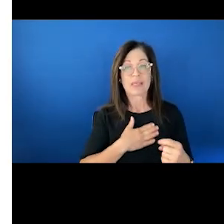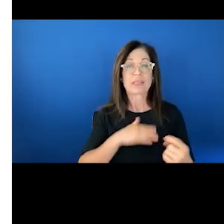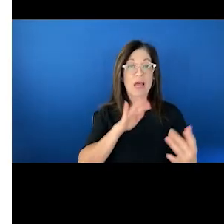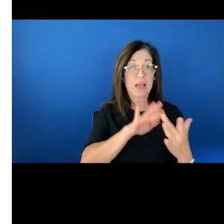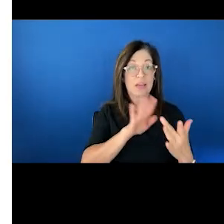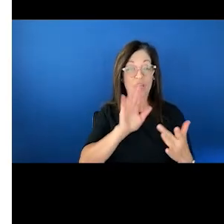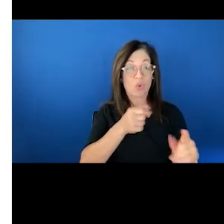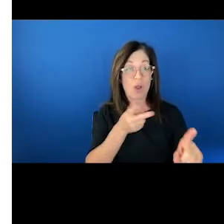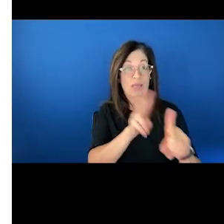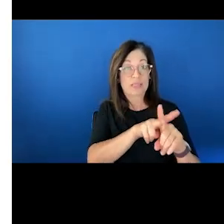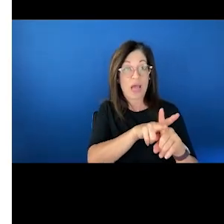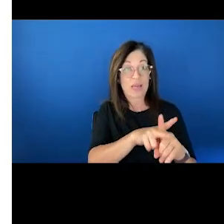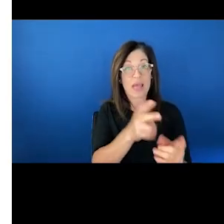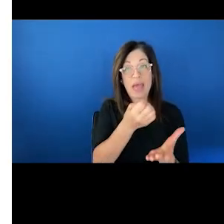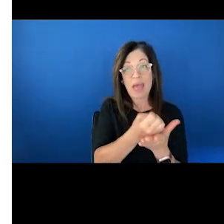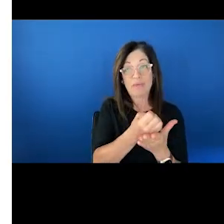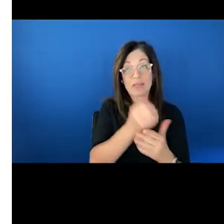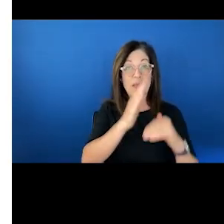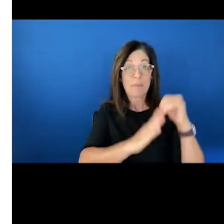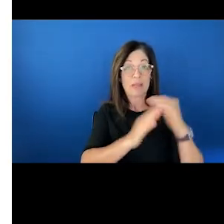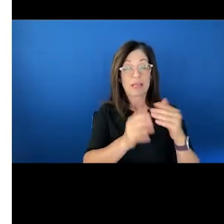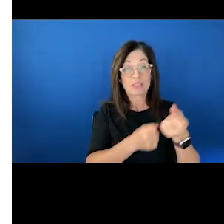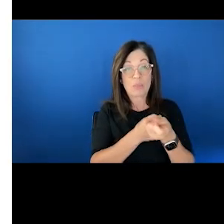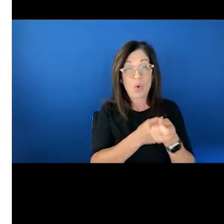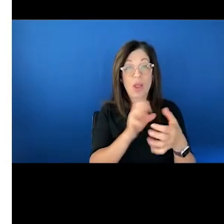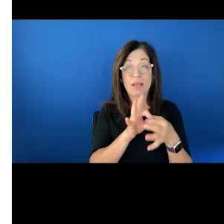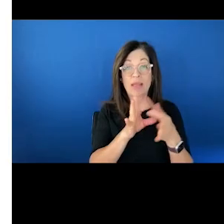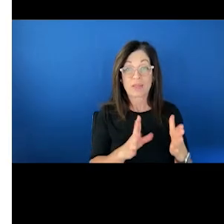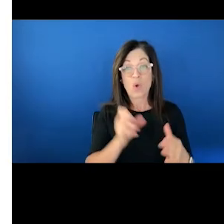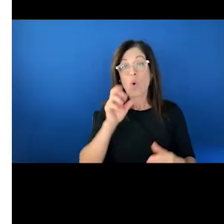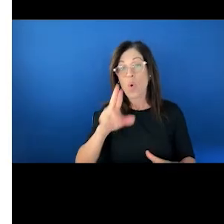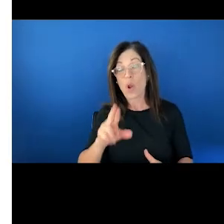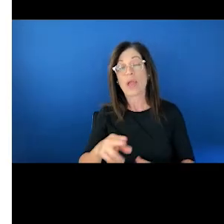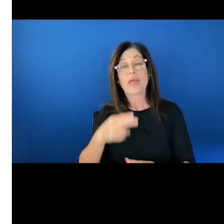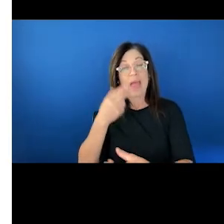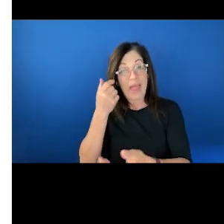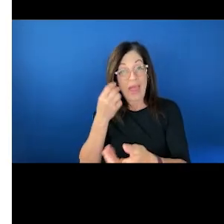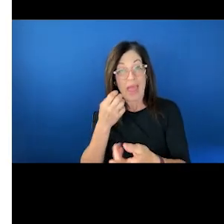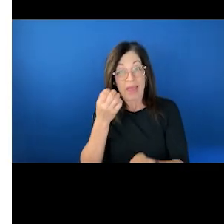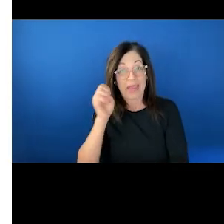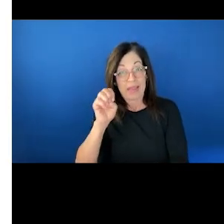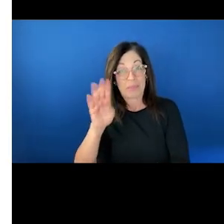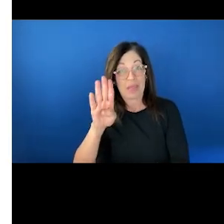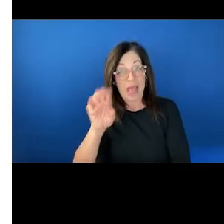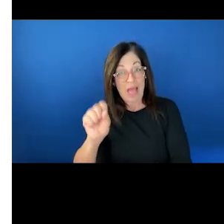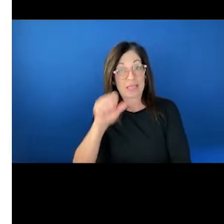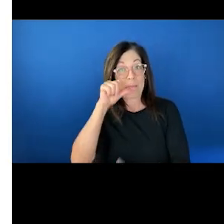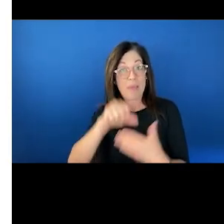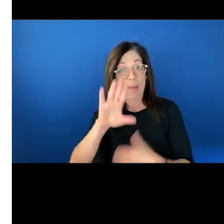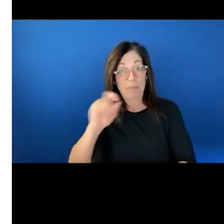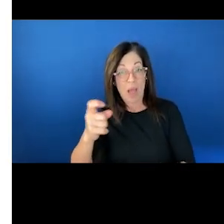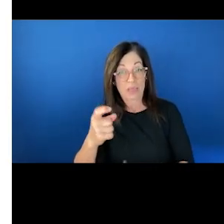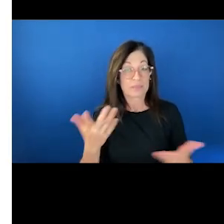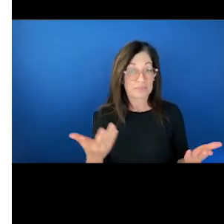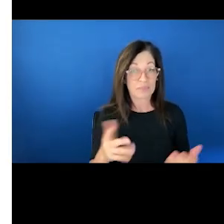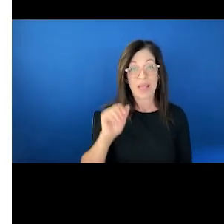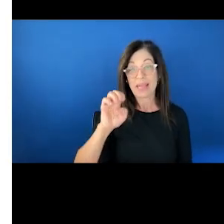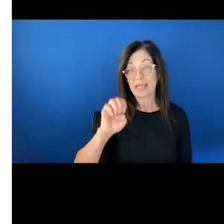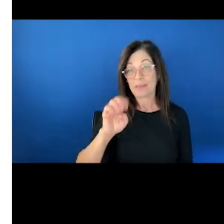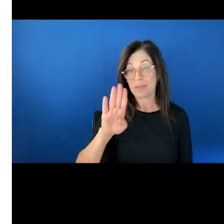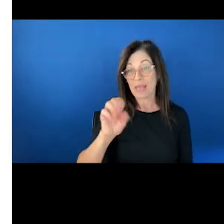your assigned Evidence Building Support Liaison or the Evidence Building Support mailbox at